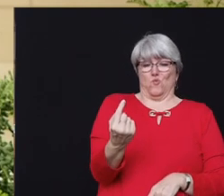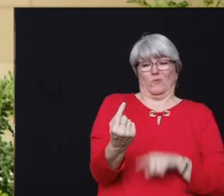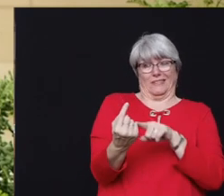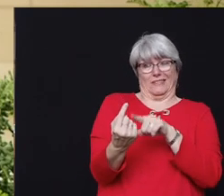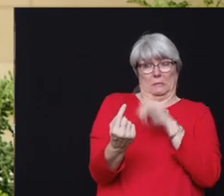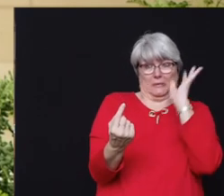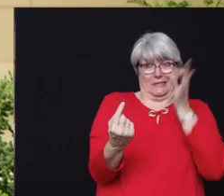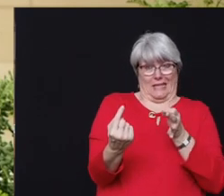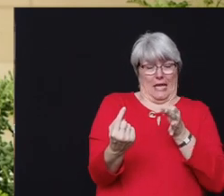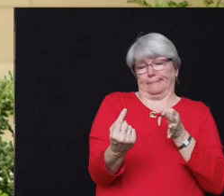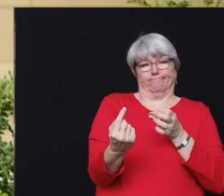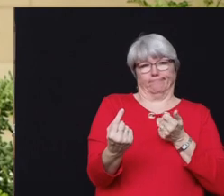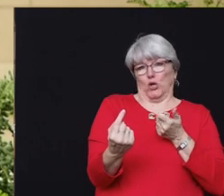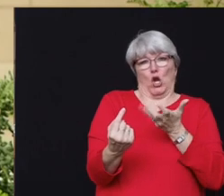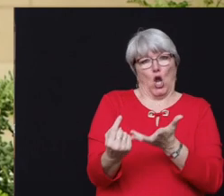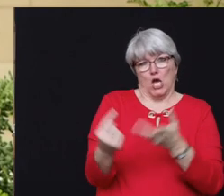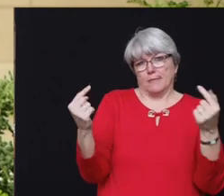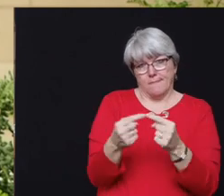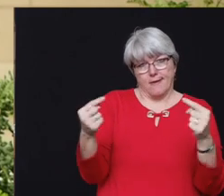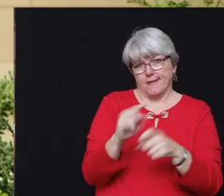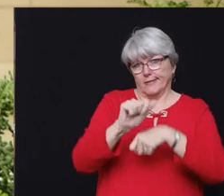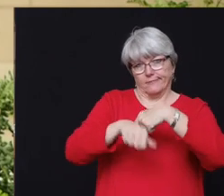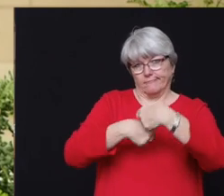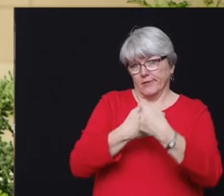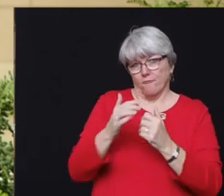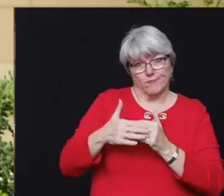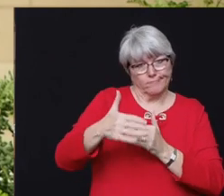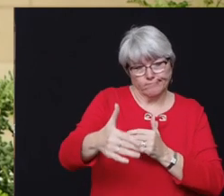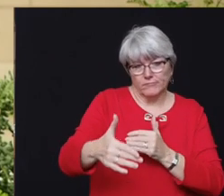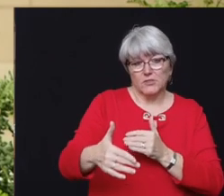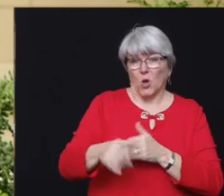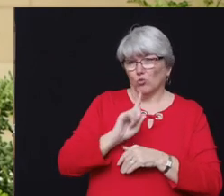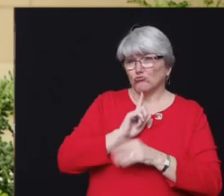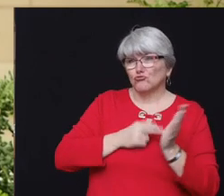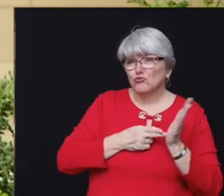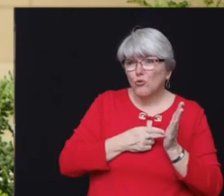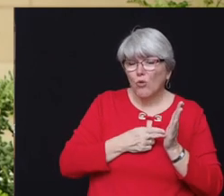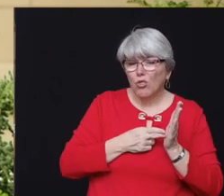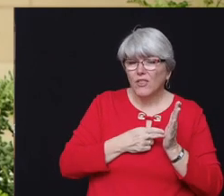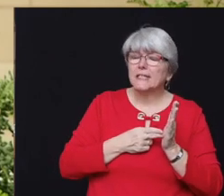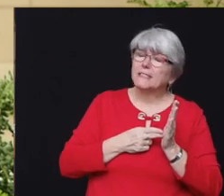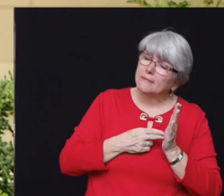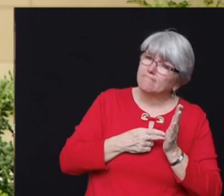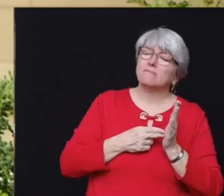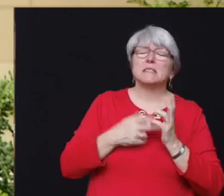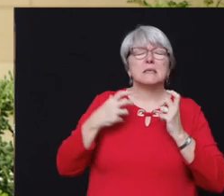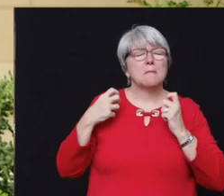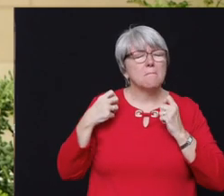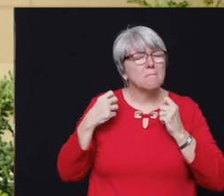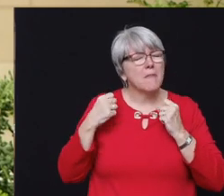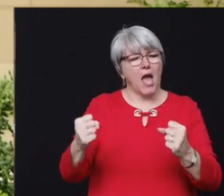going to make decisions that cause tremendous pain and suffering. And so the truth is, there is